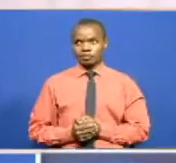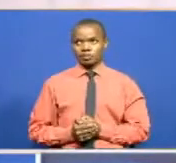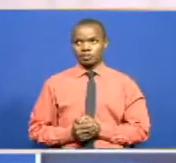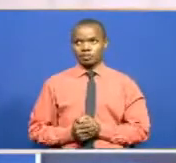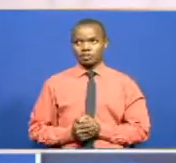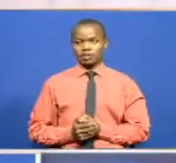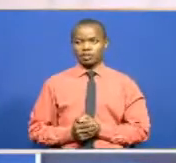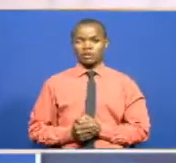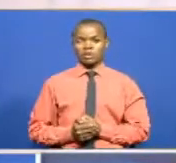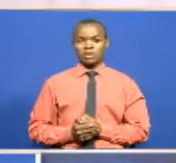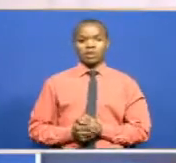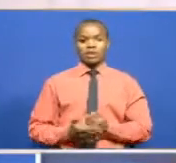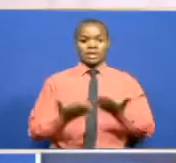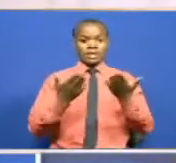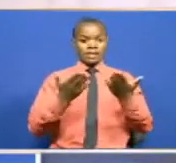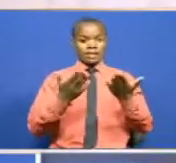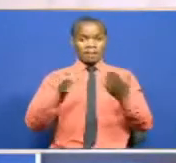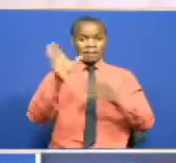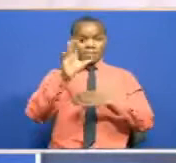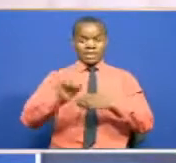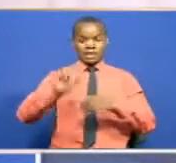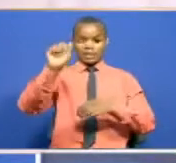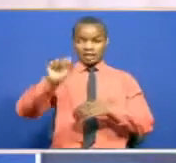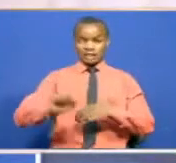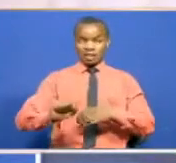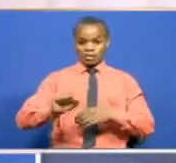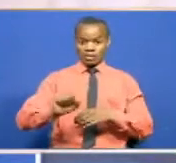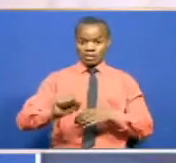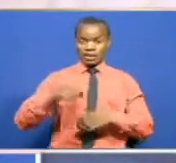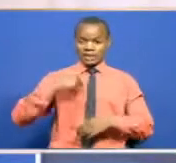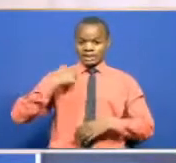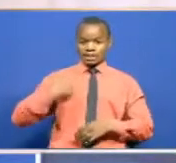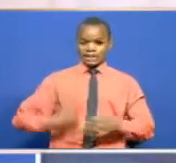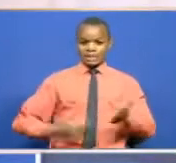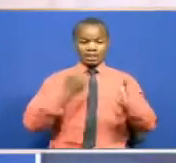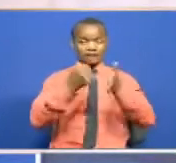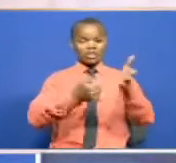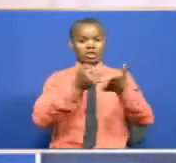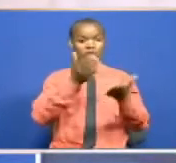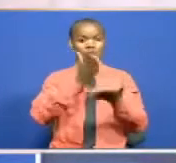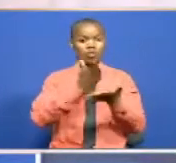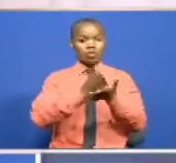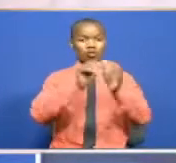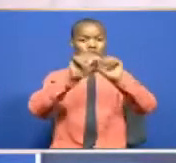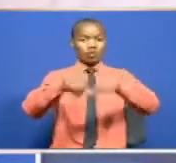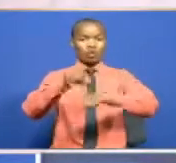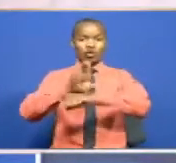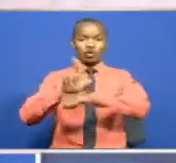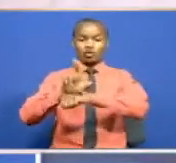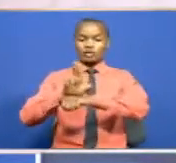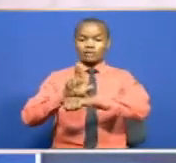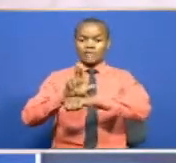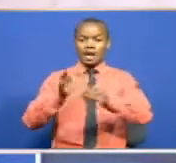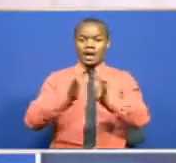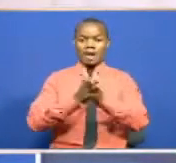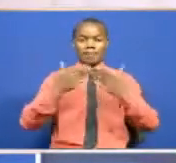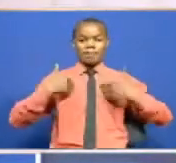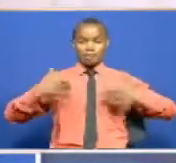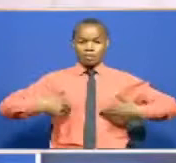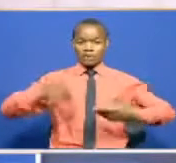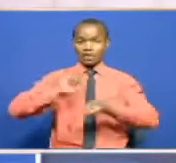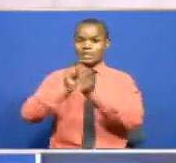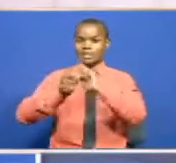because patients in South Asia, Chinese ancestry, metabolized this drug differently than North